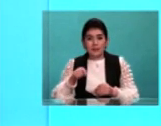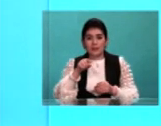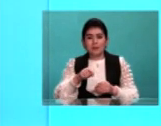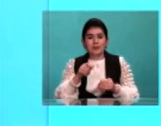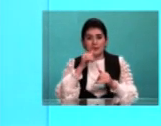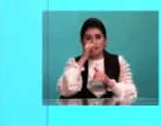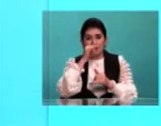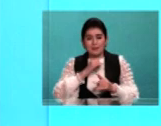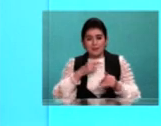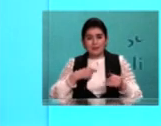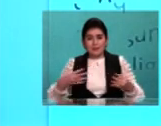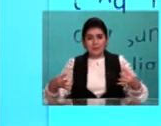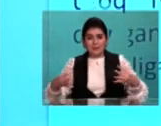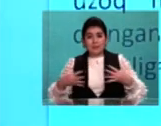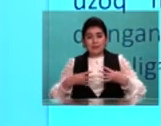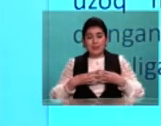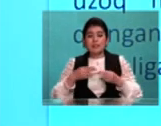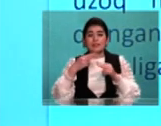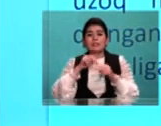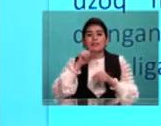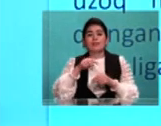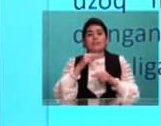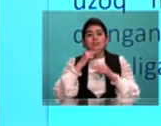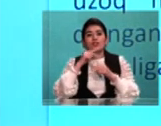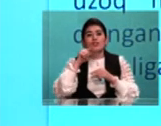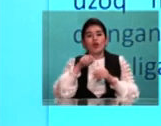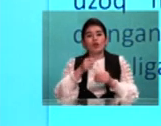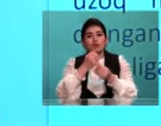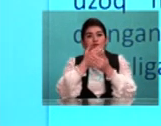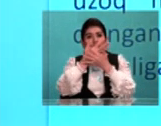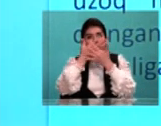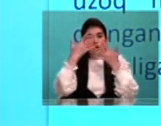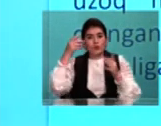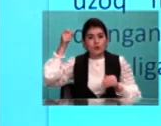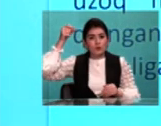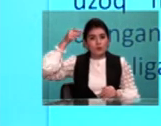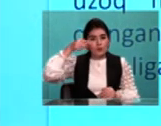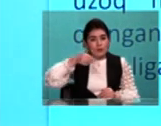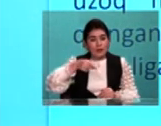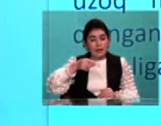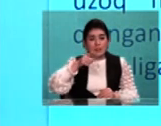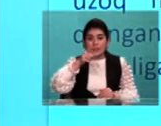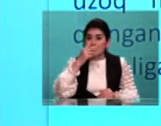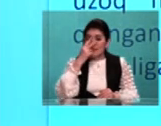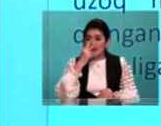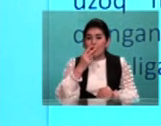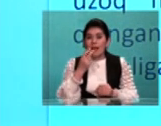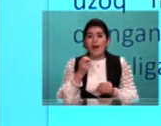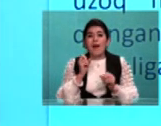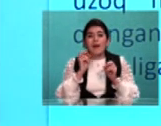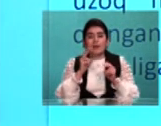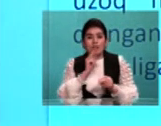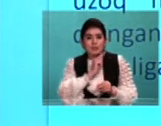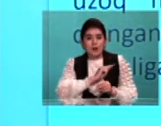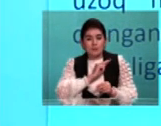qoladi. Agar e'tibor bergan bo'lsangiz, u yerda yorug'lik nurlari tushirib qo'yilgan bo'ladi. Endi mana shuni qanday ishlashi